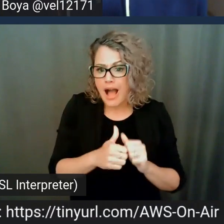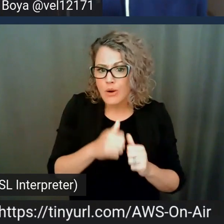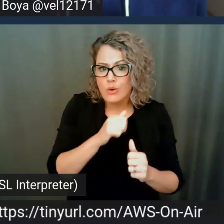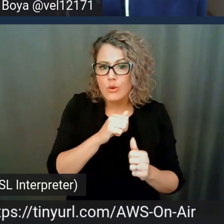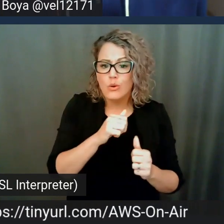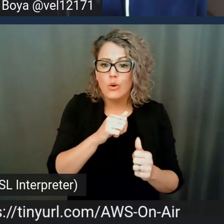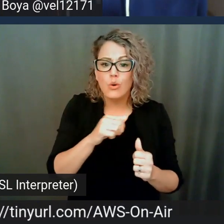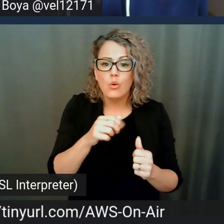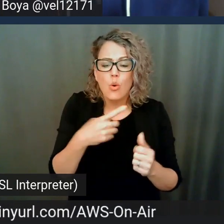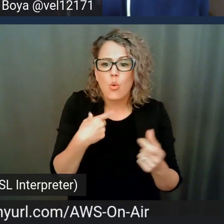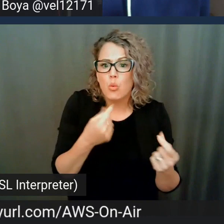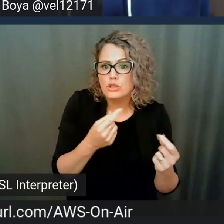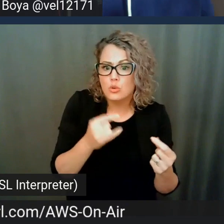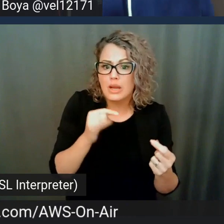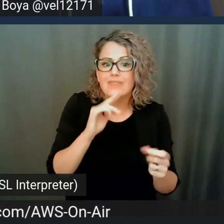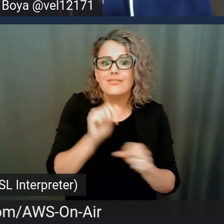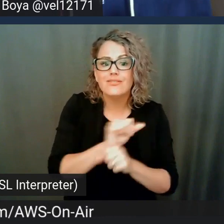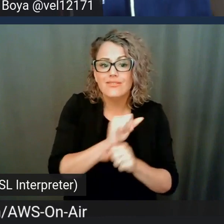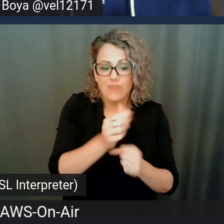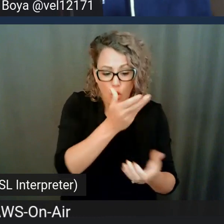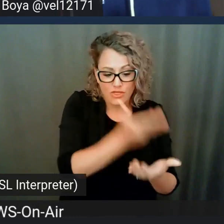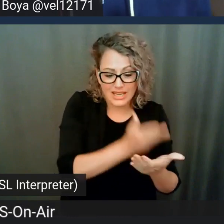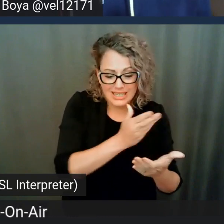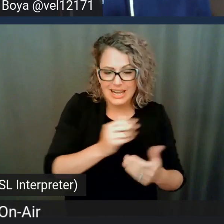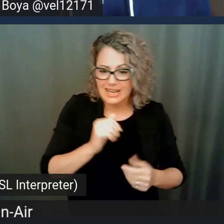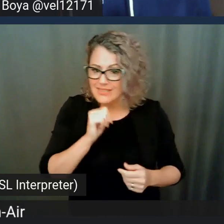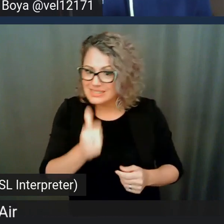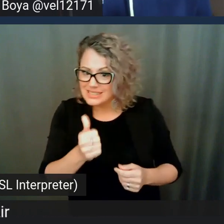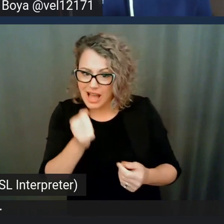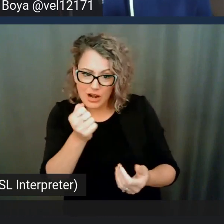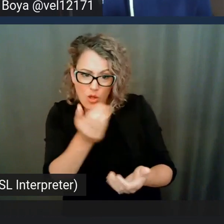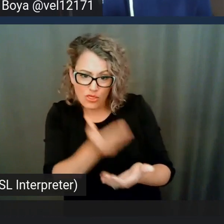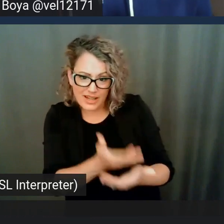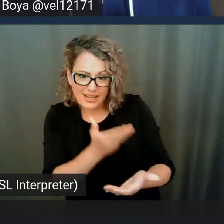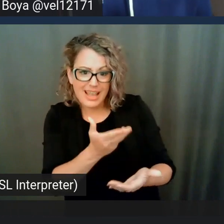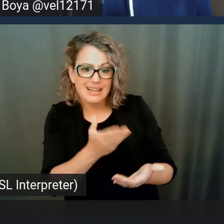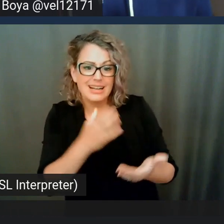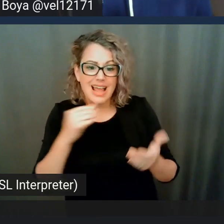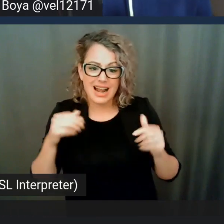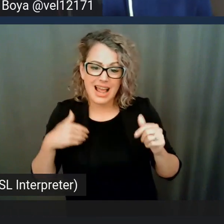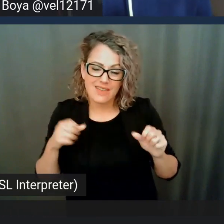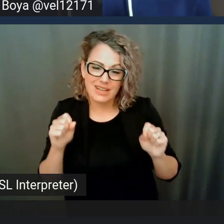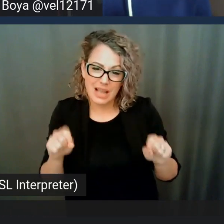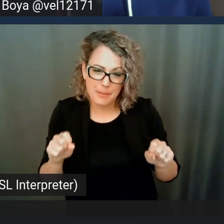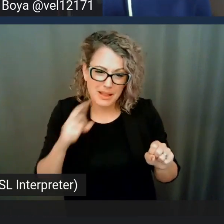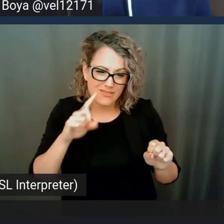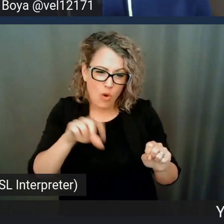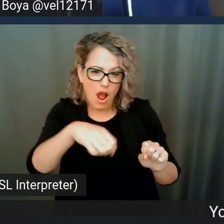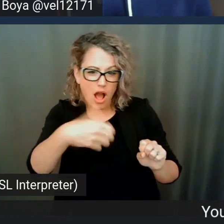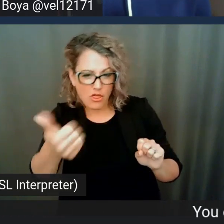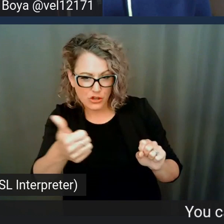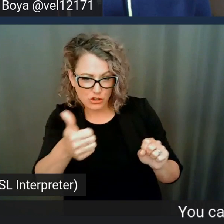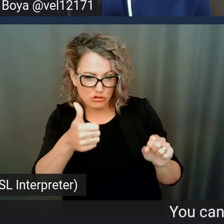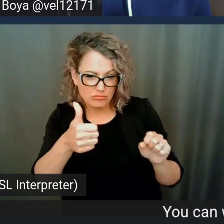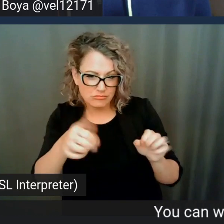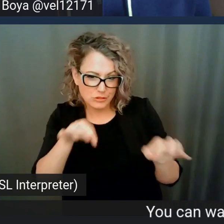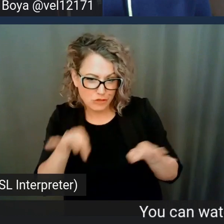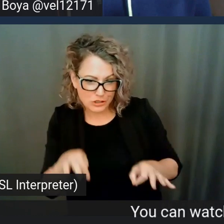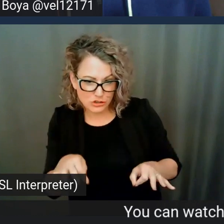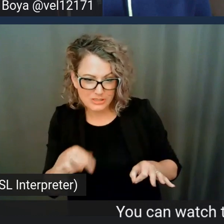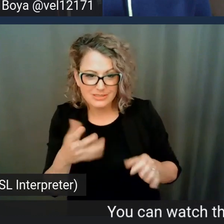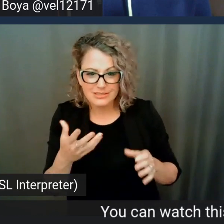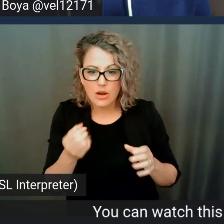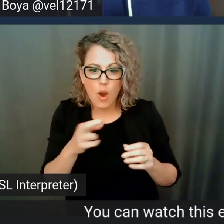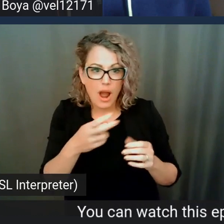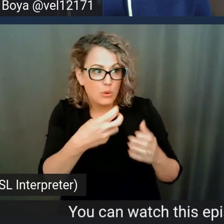not authenticated. And additionally, we also have this new capability called fraud risk detection, and how you want to route the